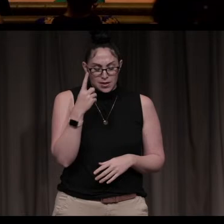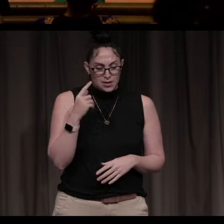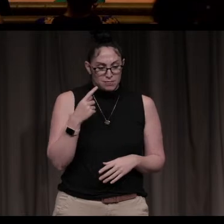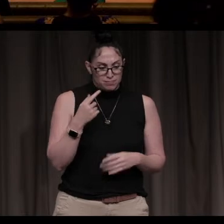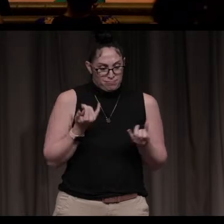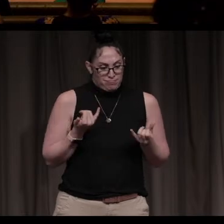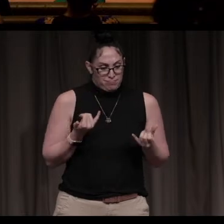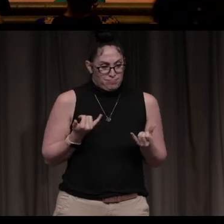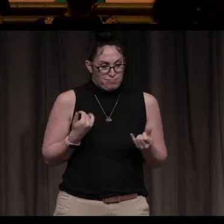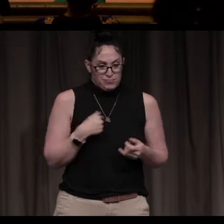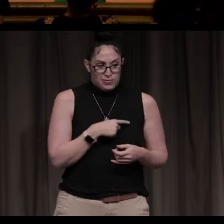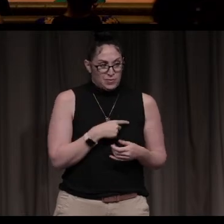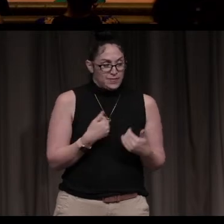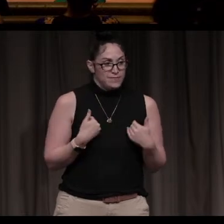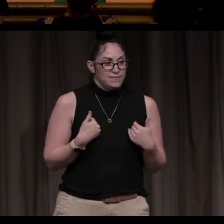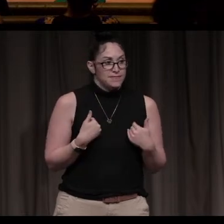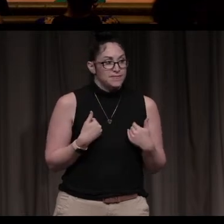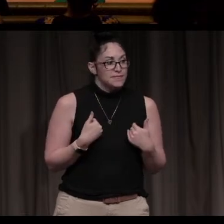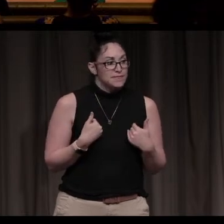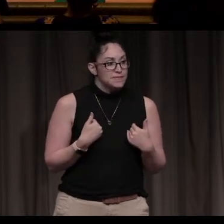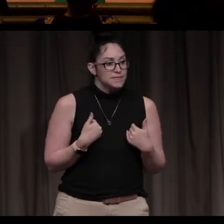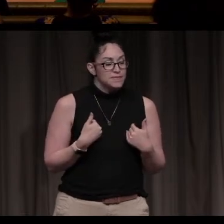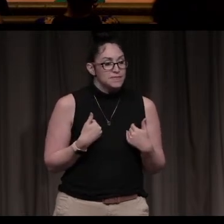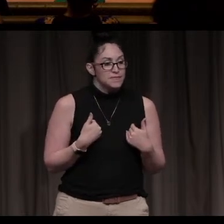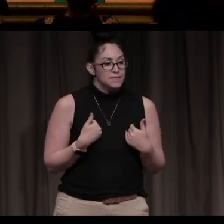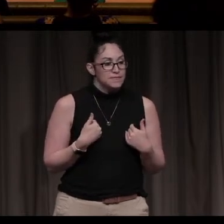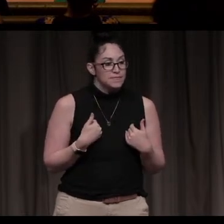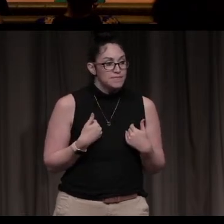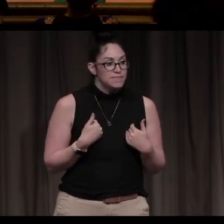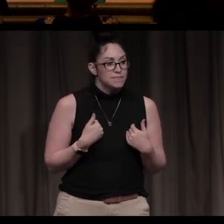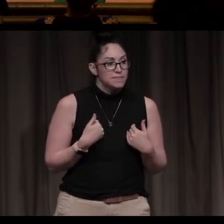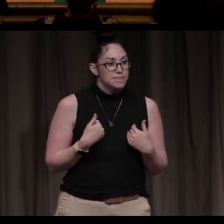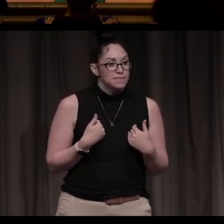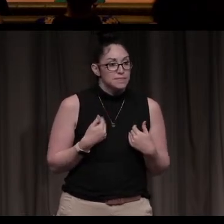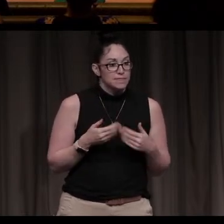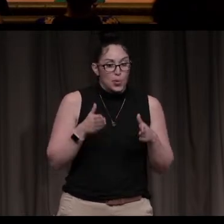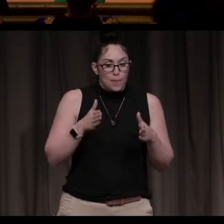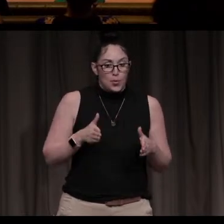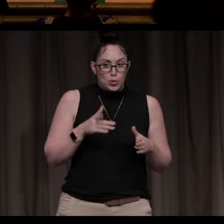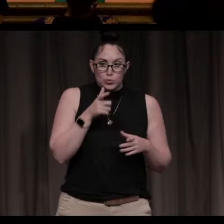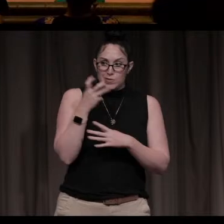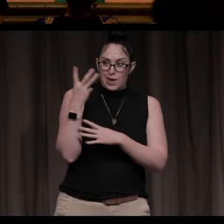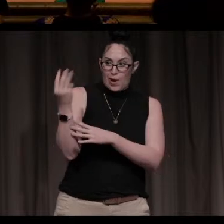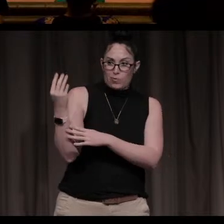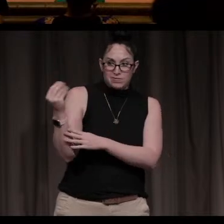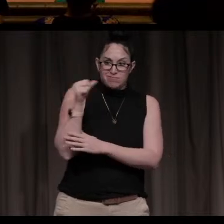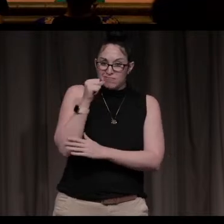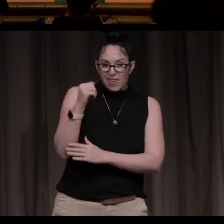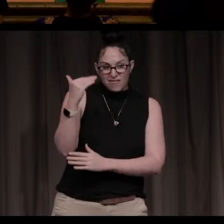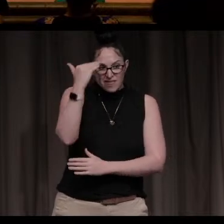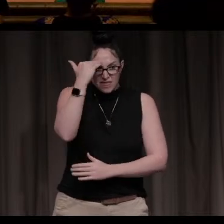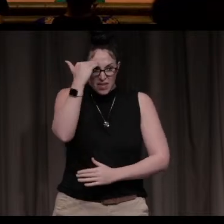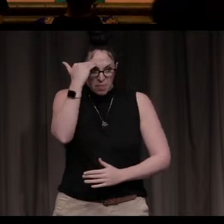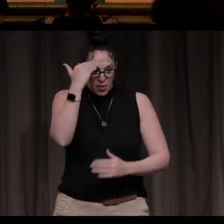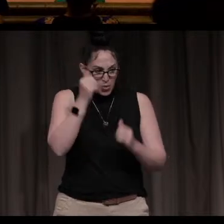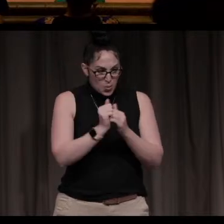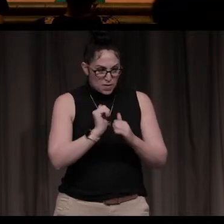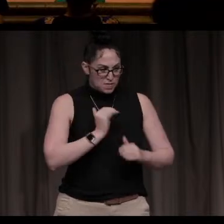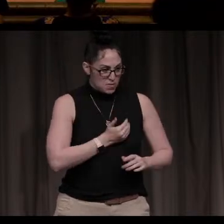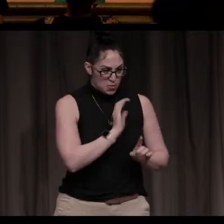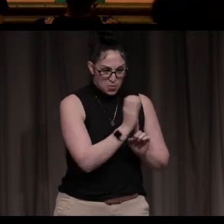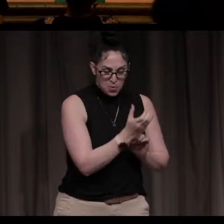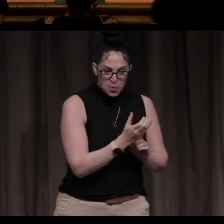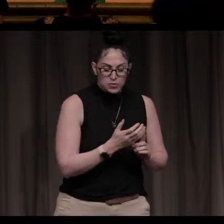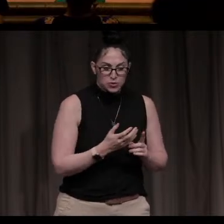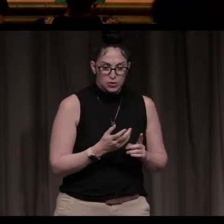between someone coming from a place that is not familiar, not understanding how to,